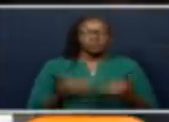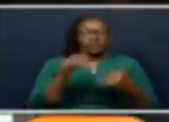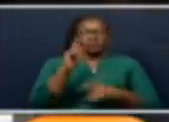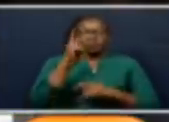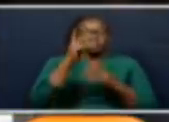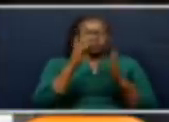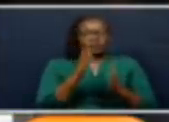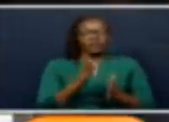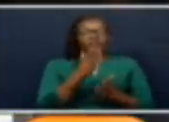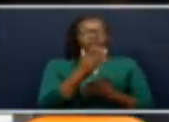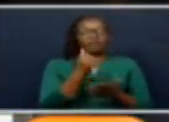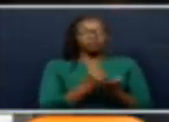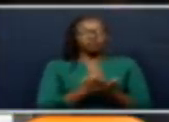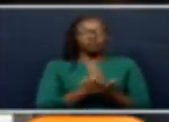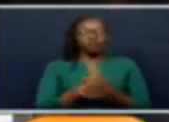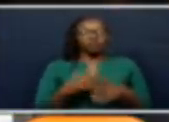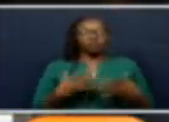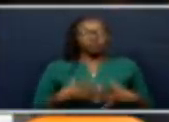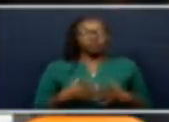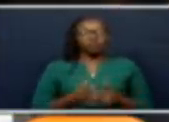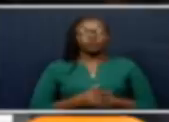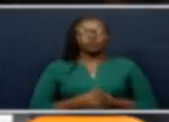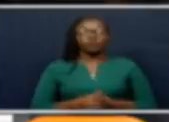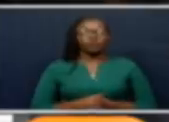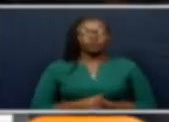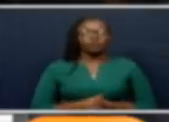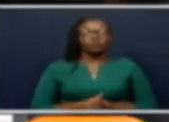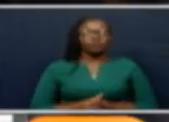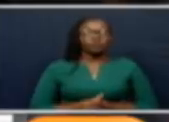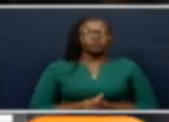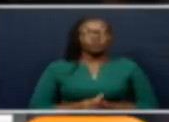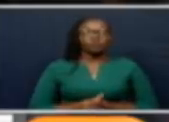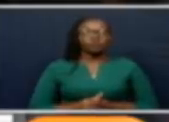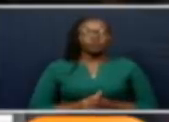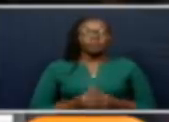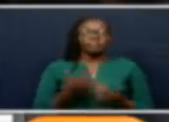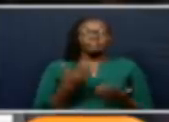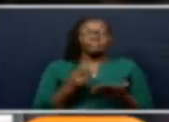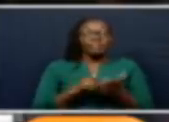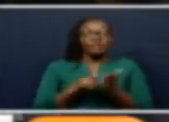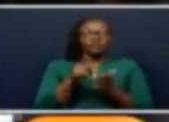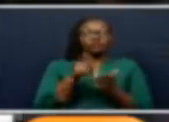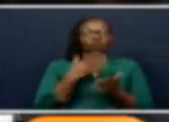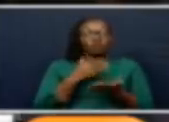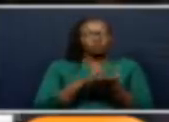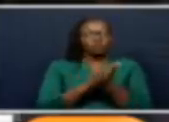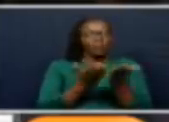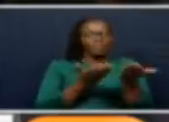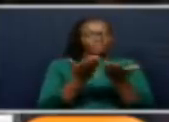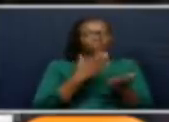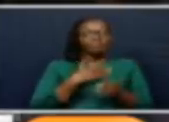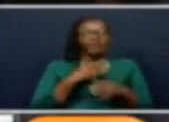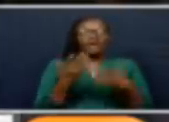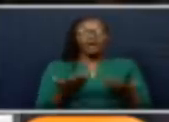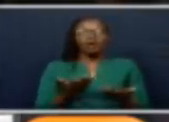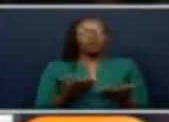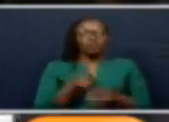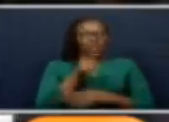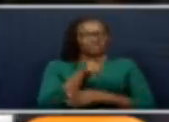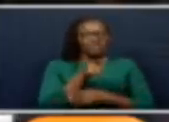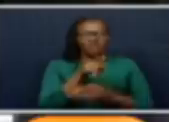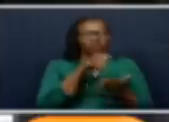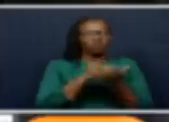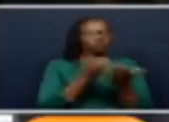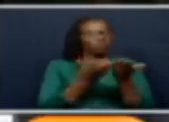board. Yes. If this guy gets here, how would be my business? Hold that thought. Hold that thought,